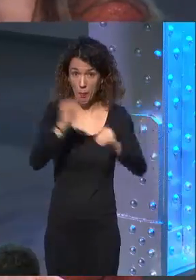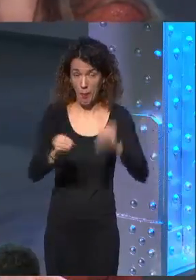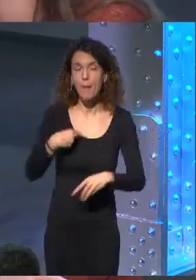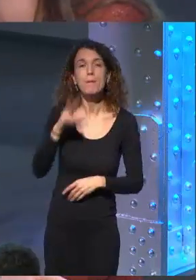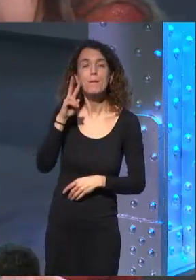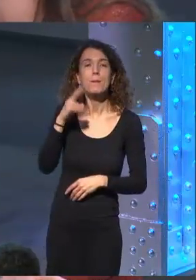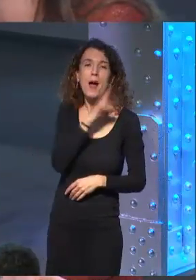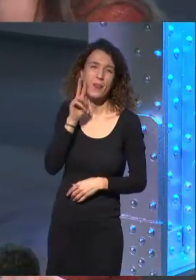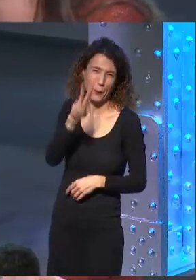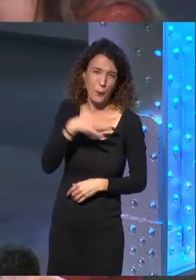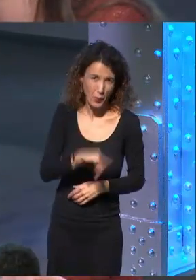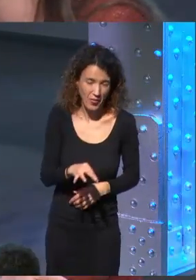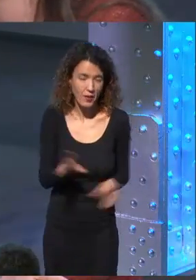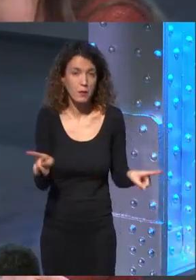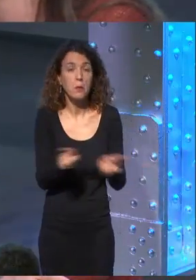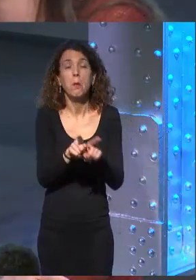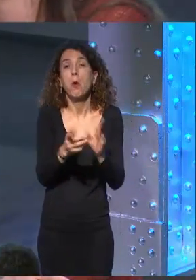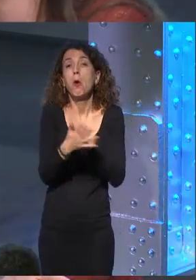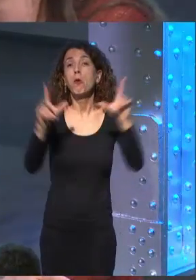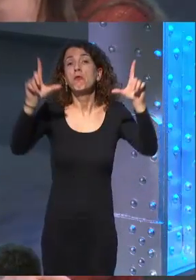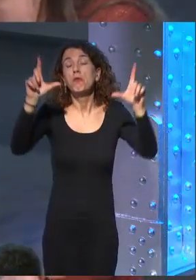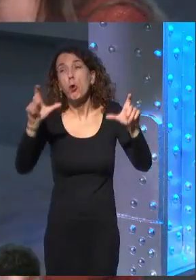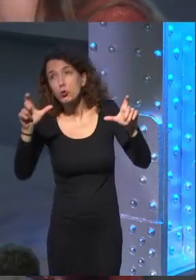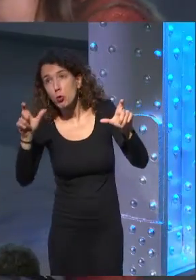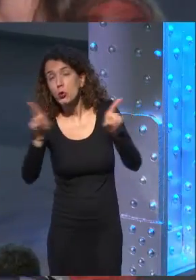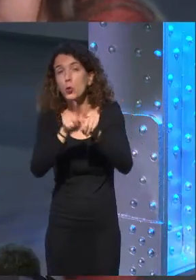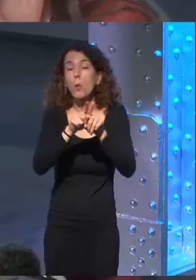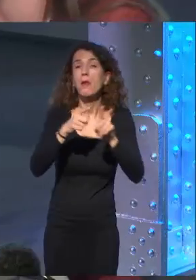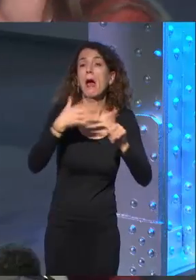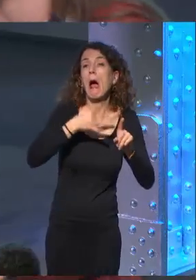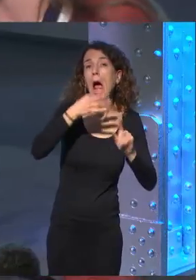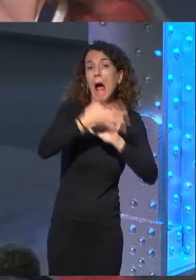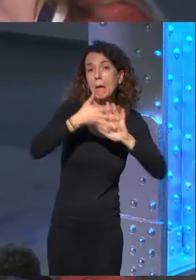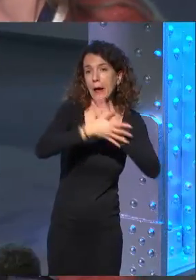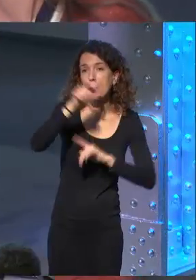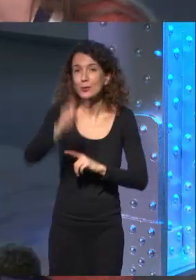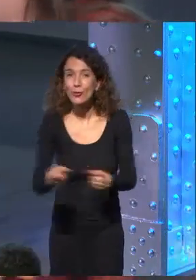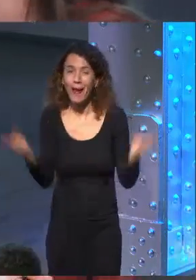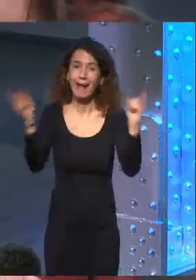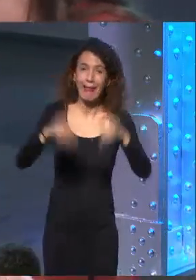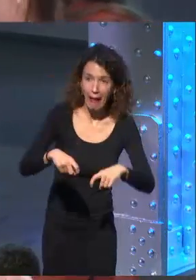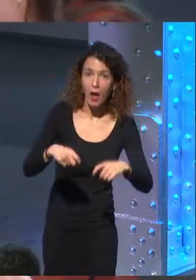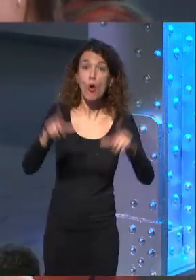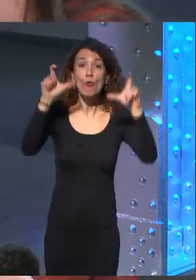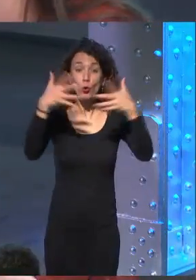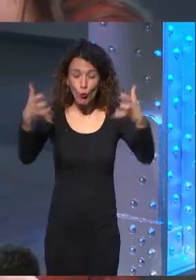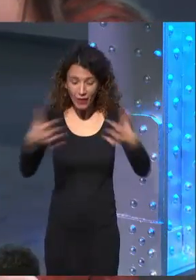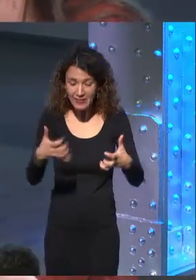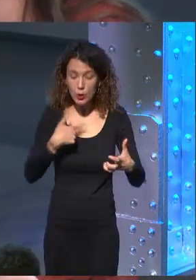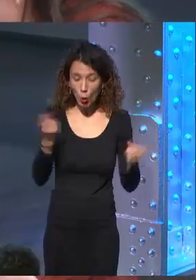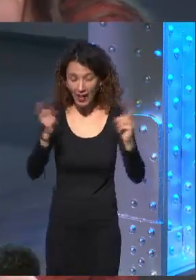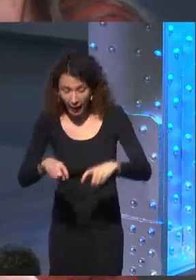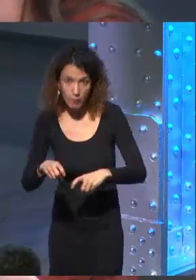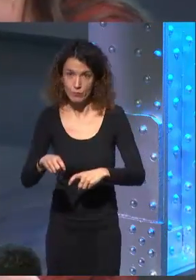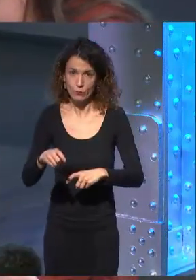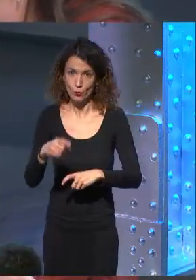comments on the foot of the pics, yeah. But you don't make any comment. You don't make any comment